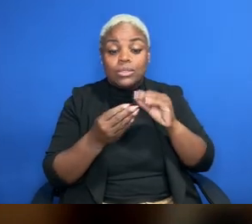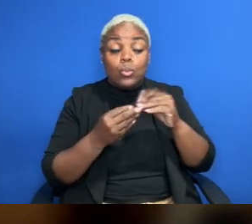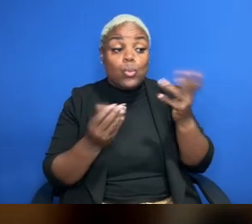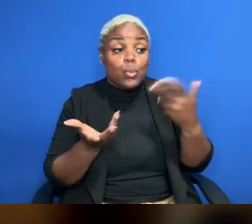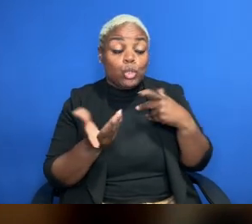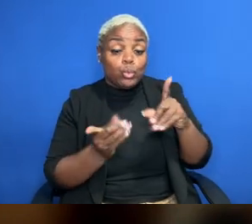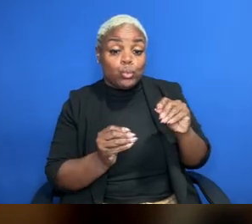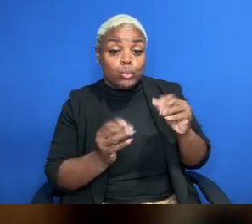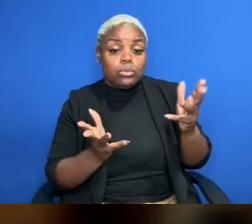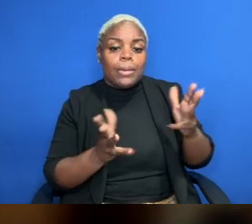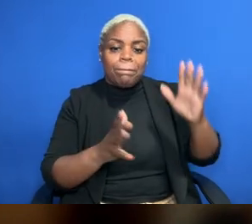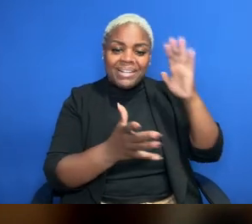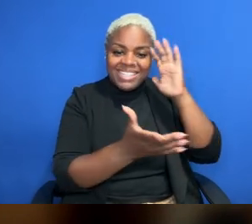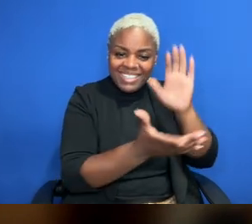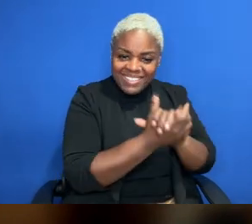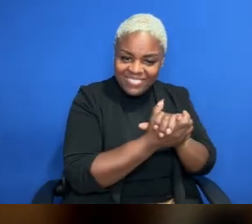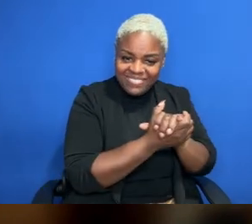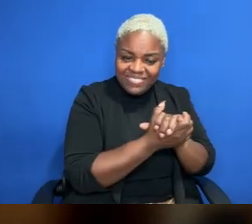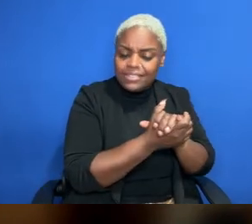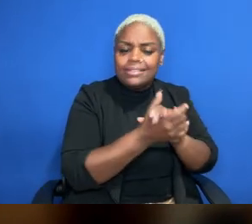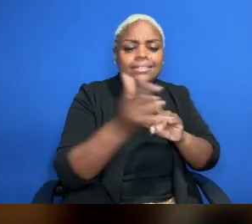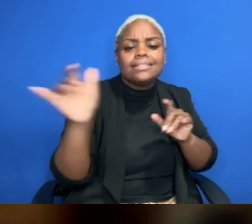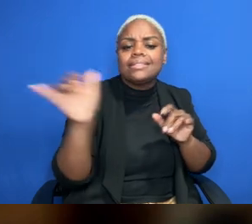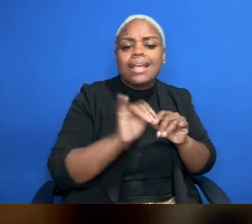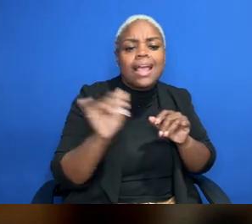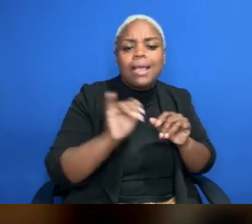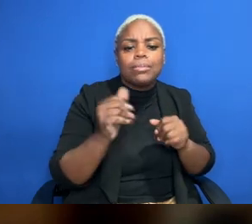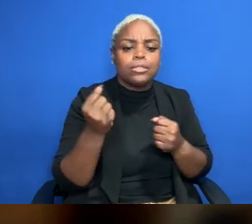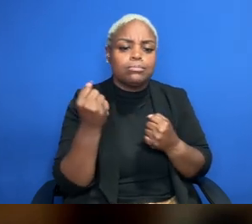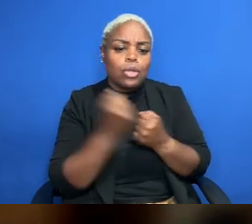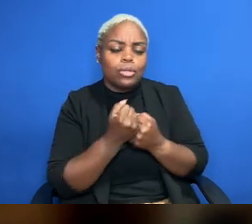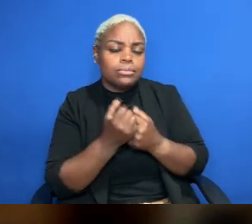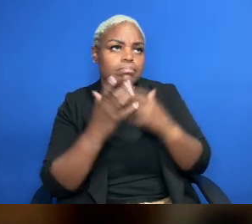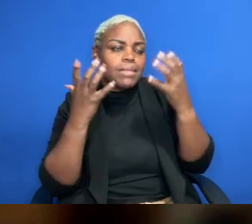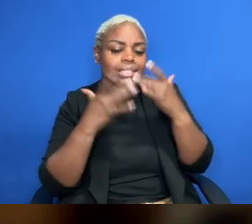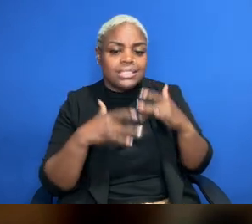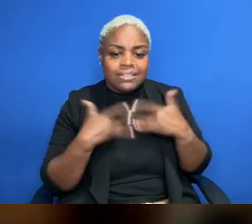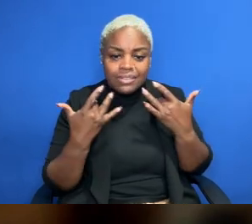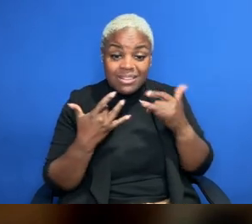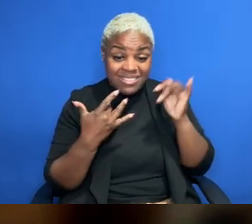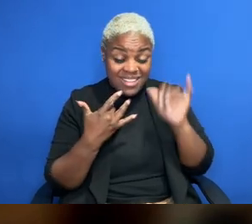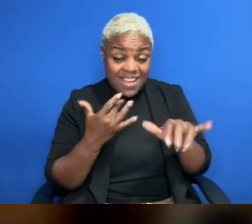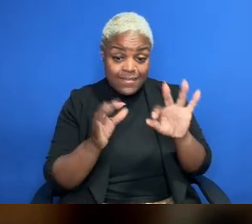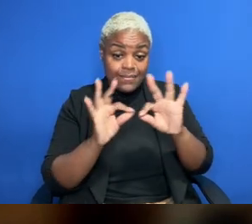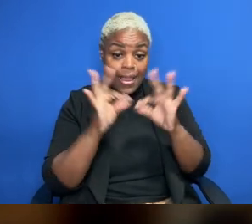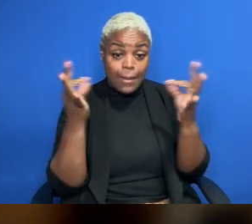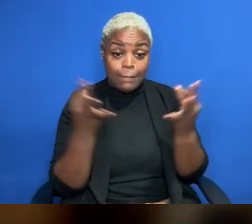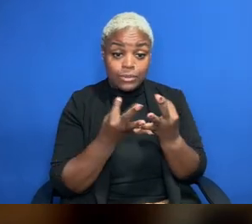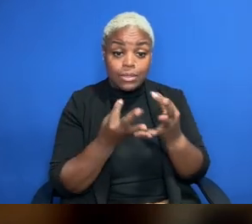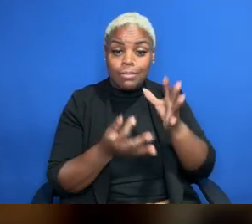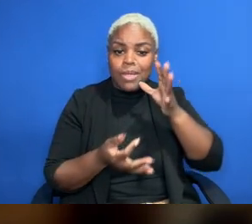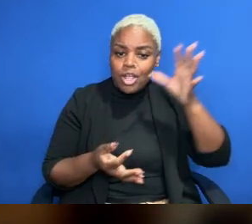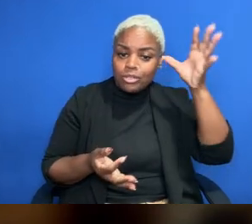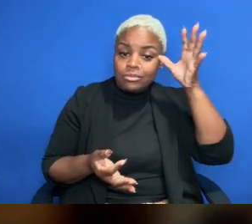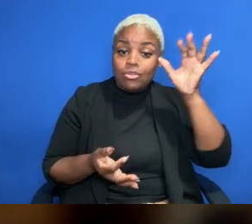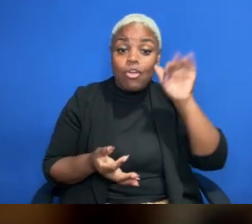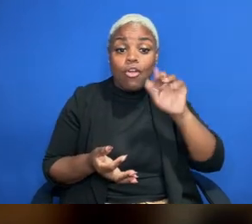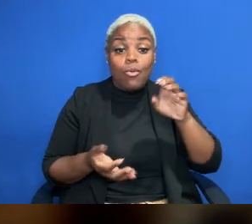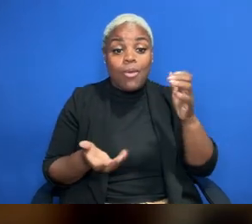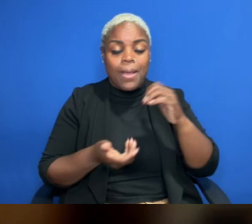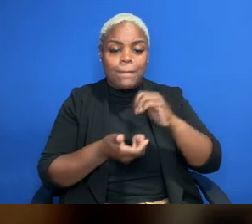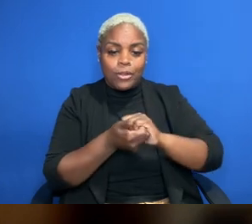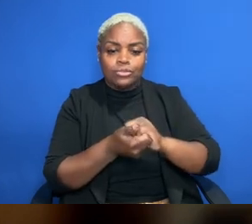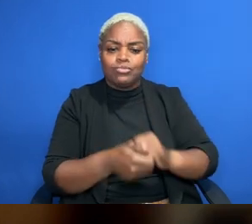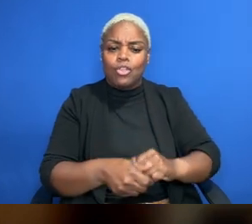The last thing that I will say is that we do believe with others on this sponsorship of this amazing event that families and parents